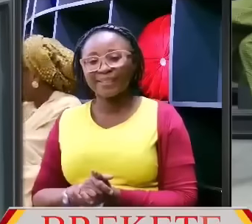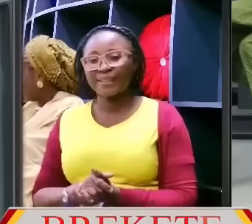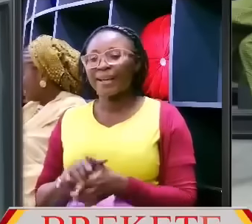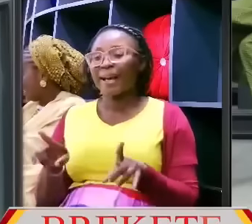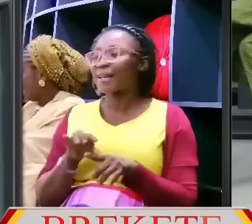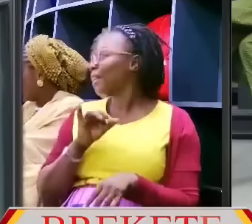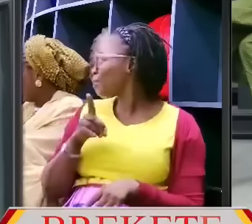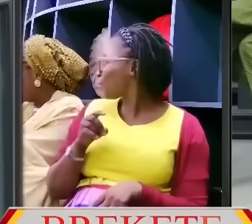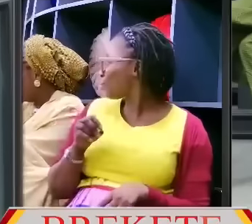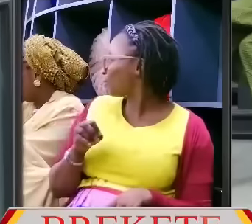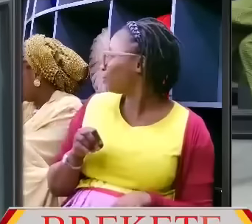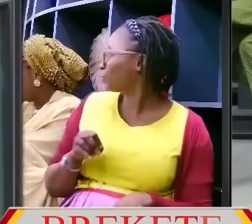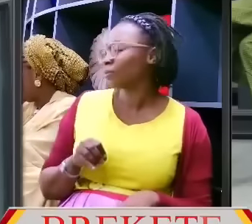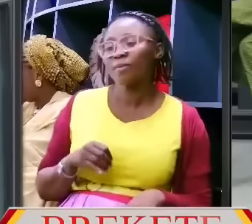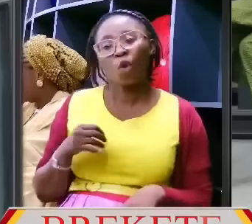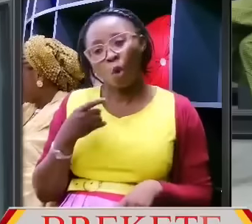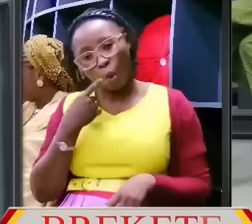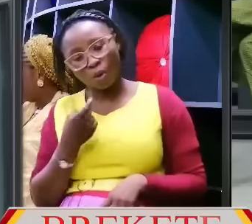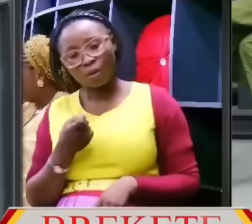Even as I do like this.